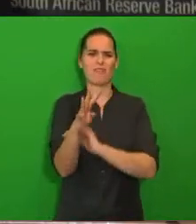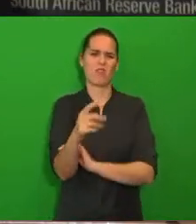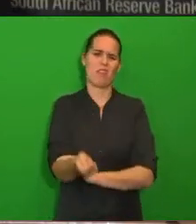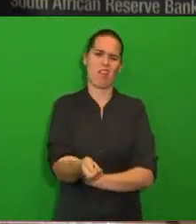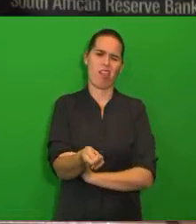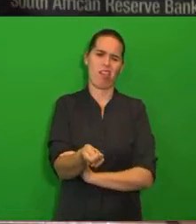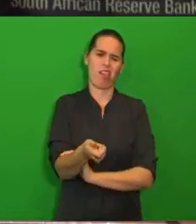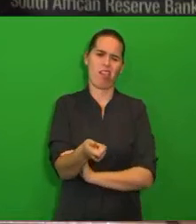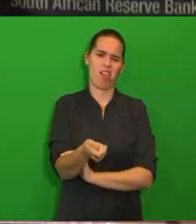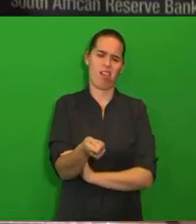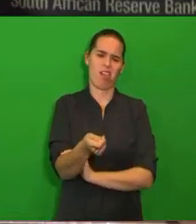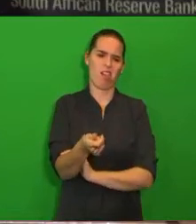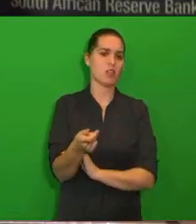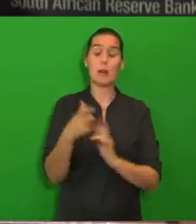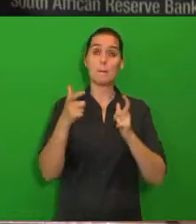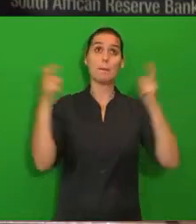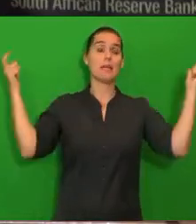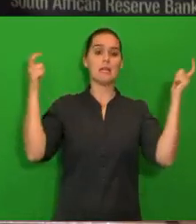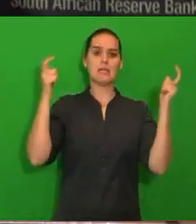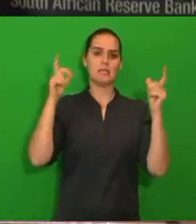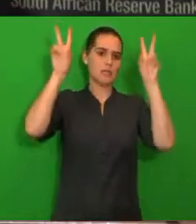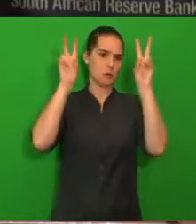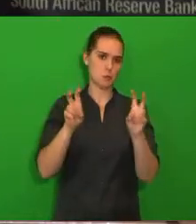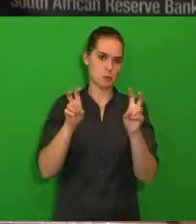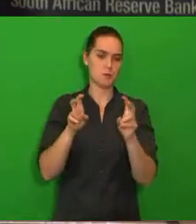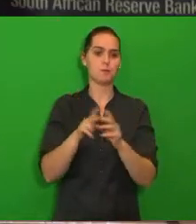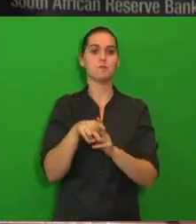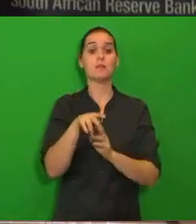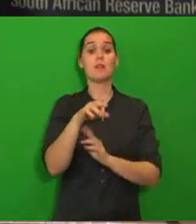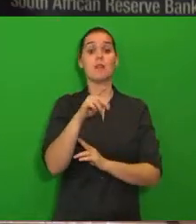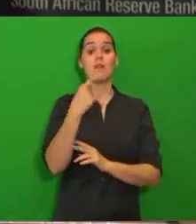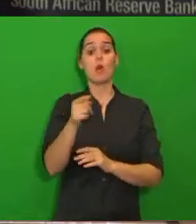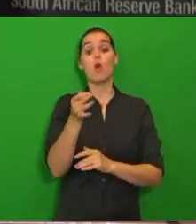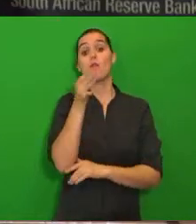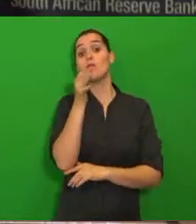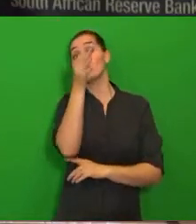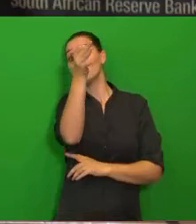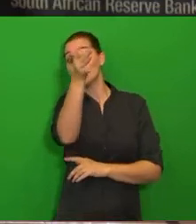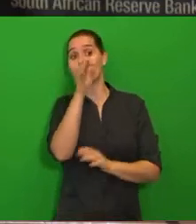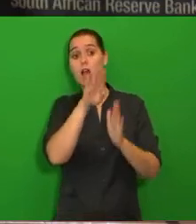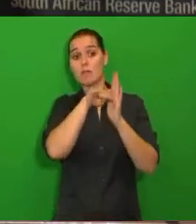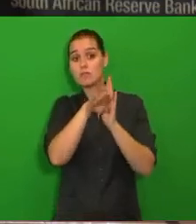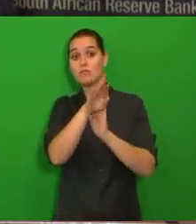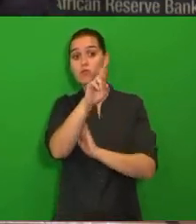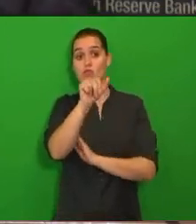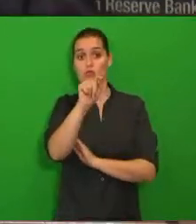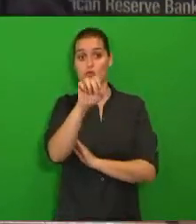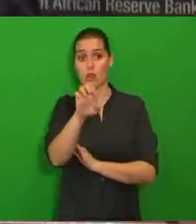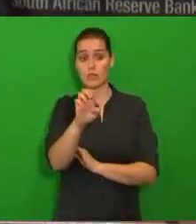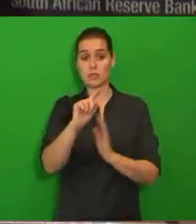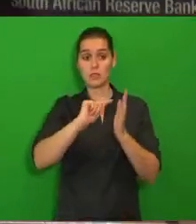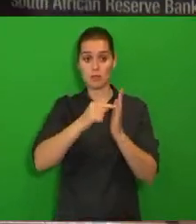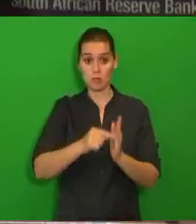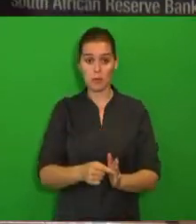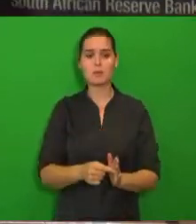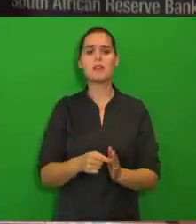really write home about. What does it say about the scope of future rate cuts? I